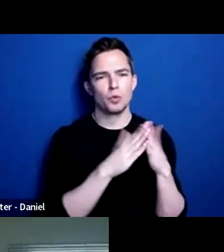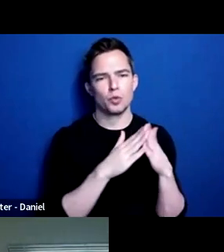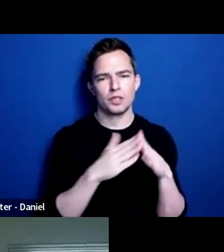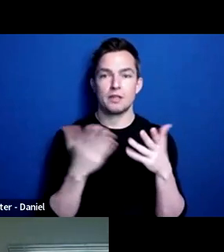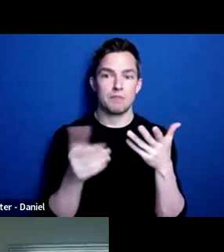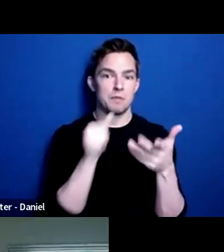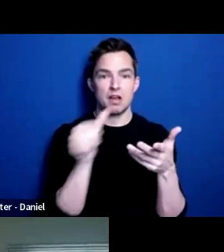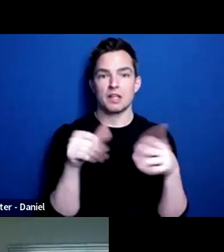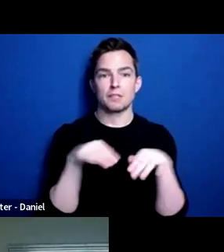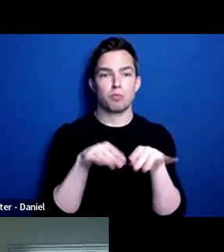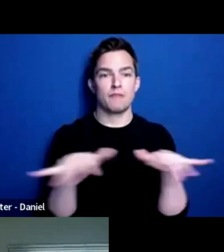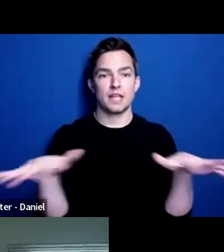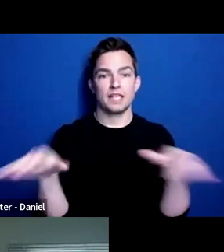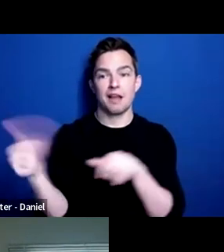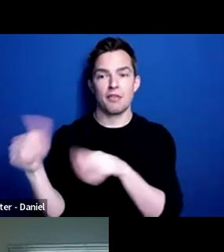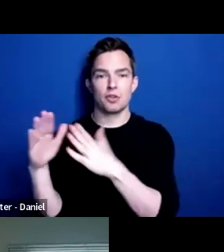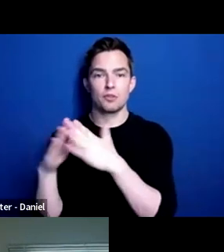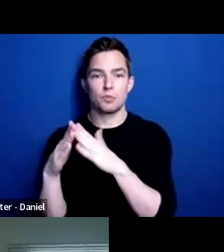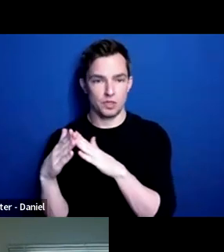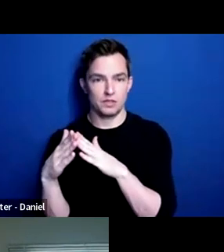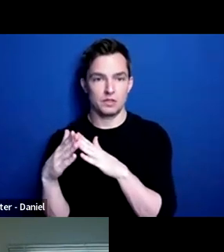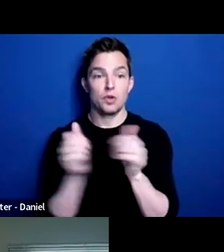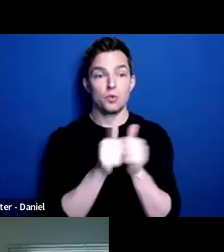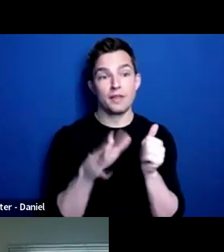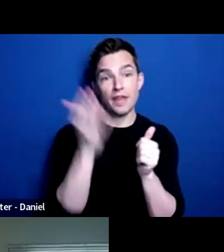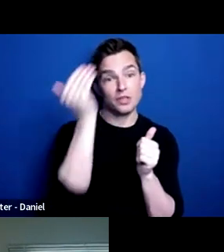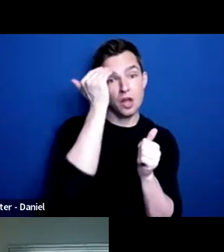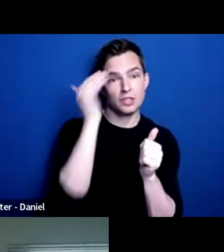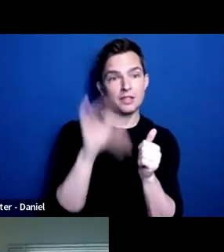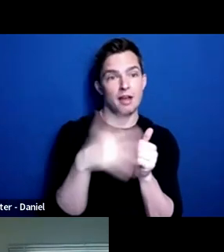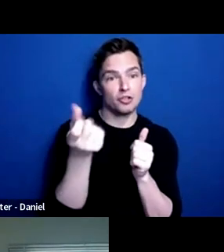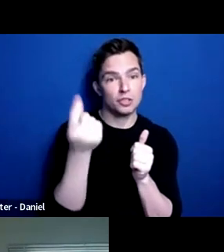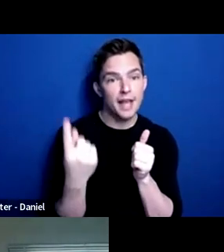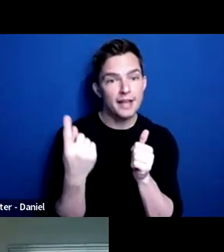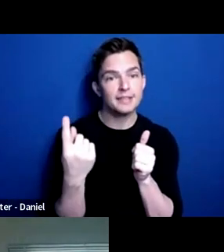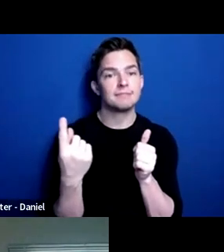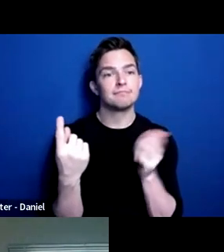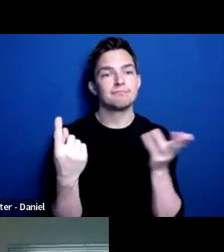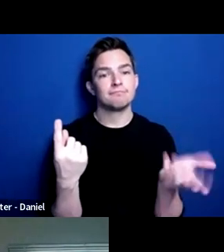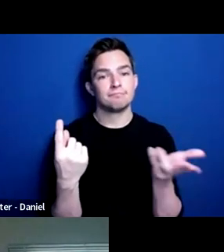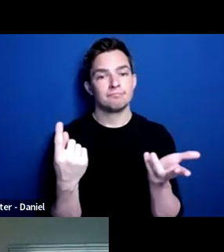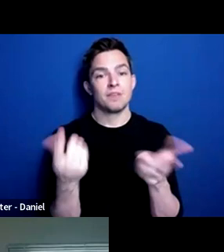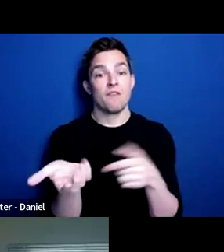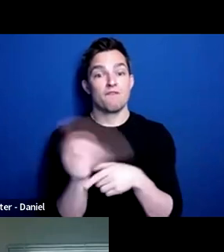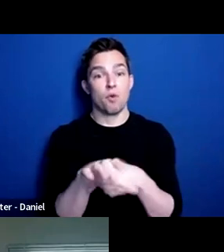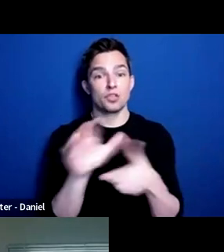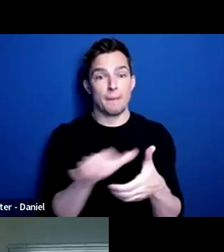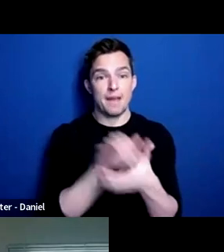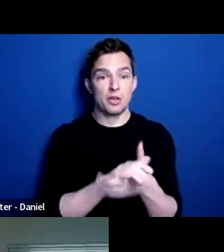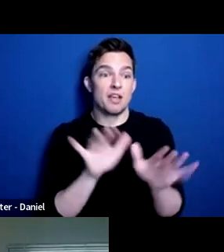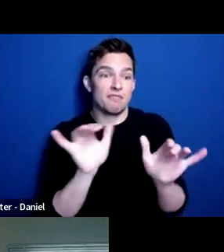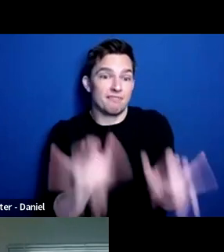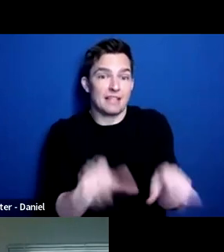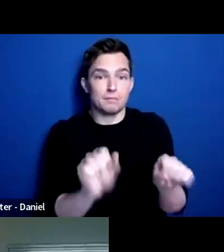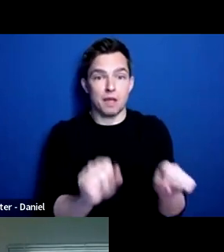not be as prevalent in other communities. And without that knowledge, without that understanding that forced marriage is a possibility without